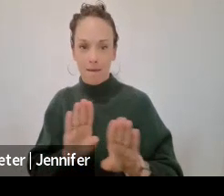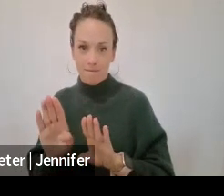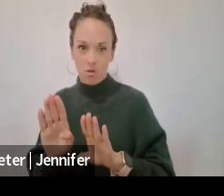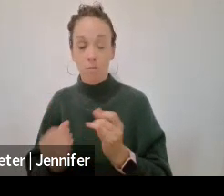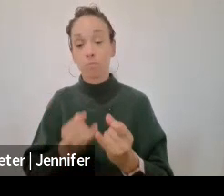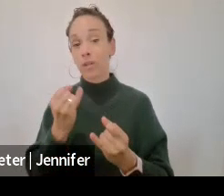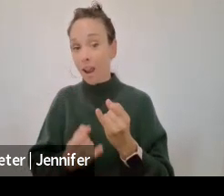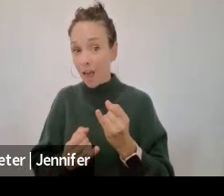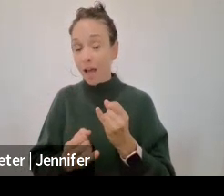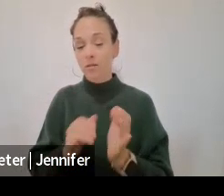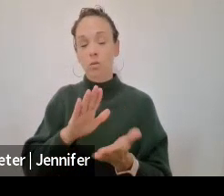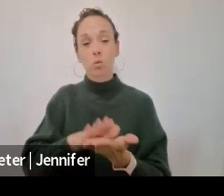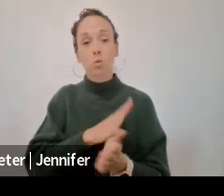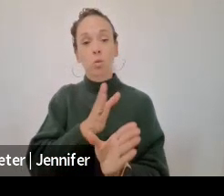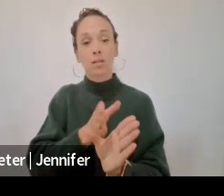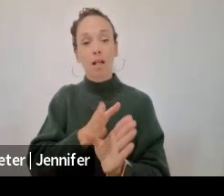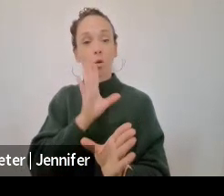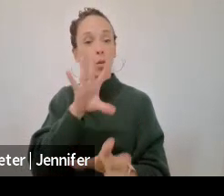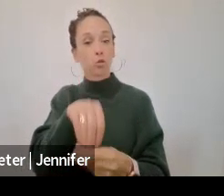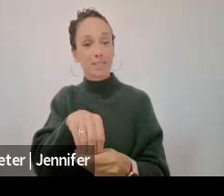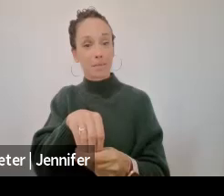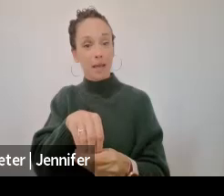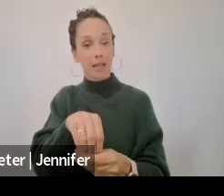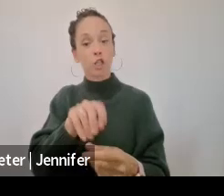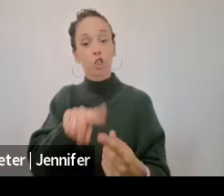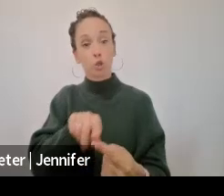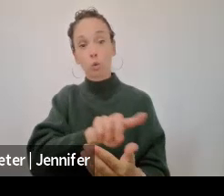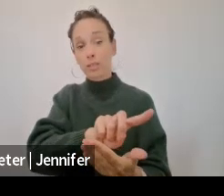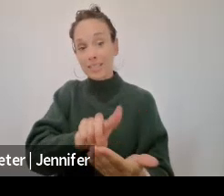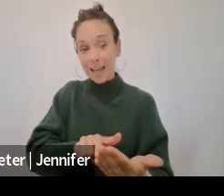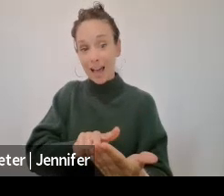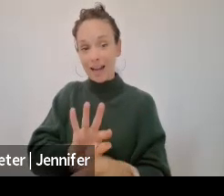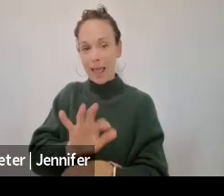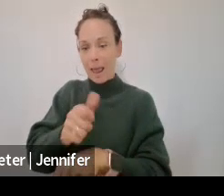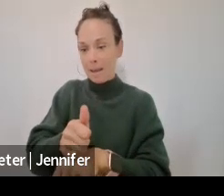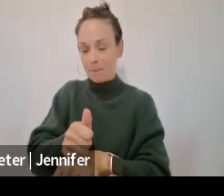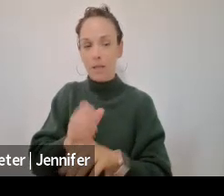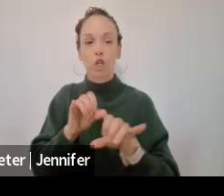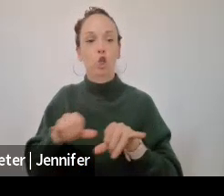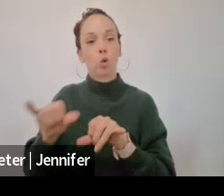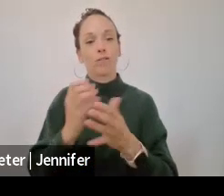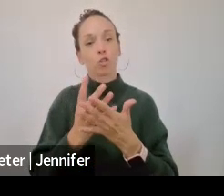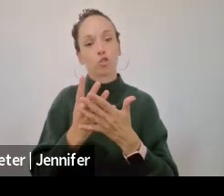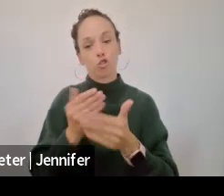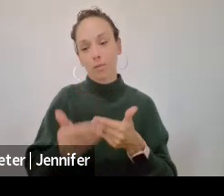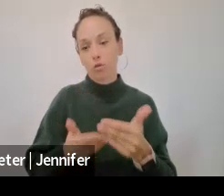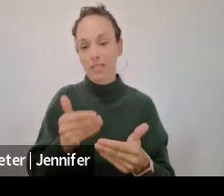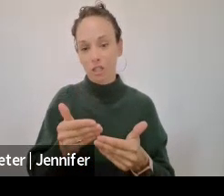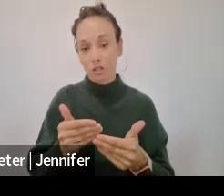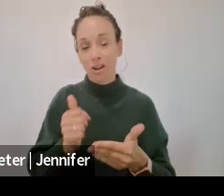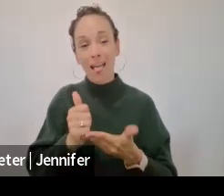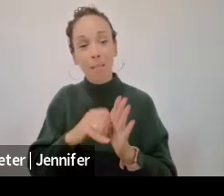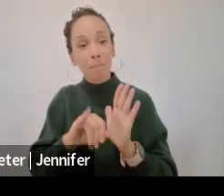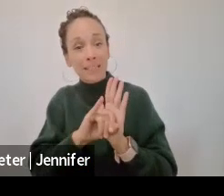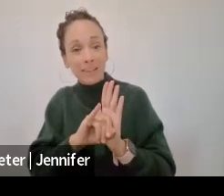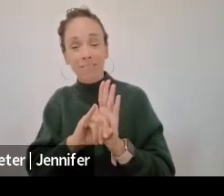school psychologists also participate in designing and implementing universal screening procedures to identify the need